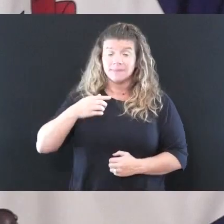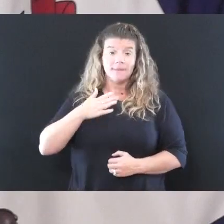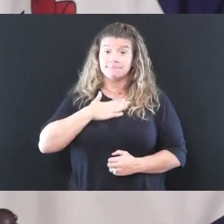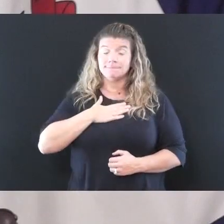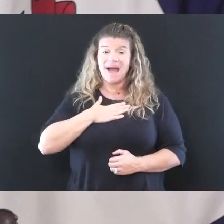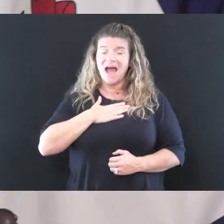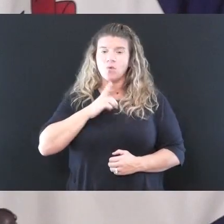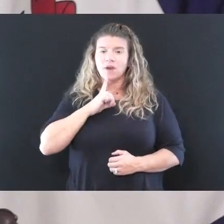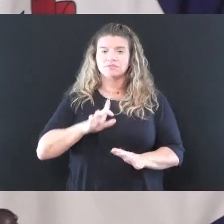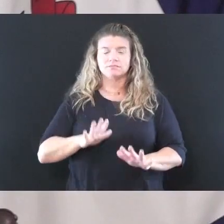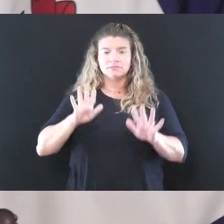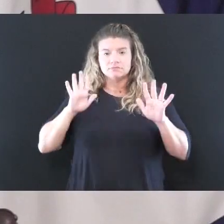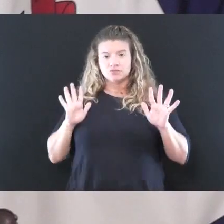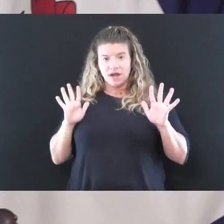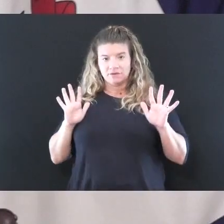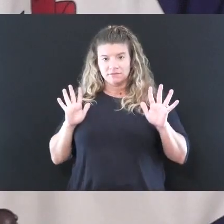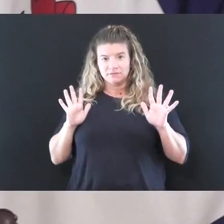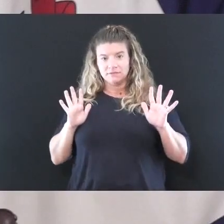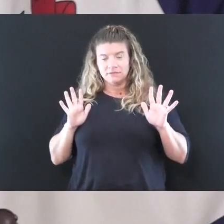try to not